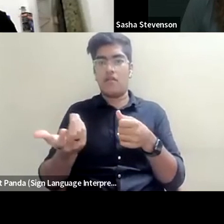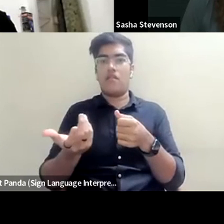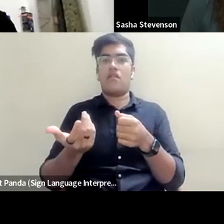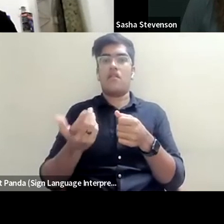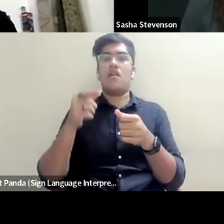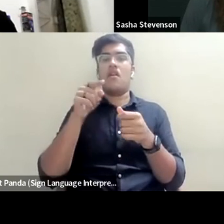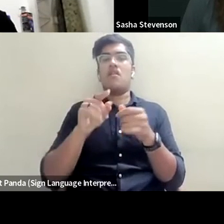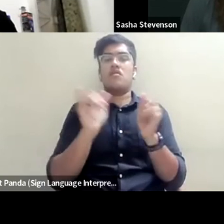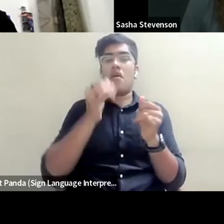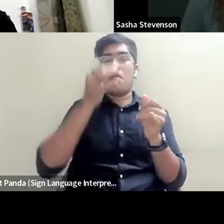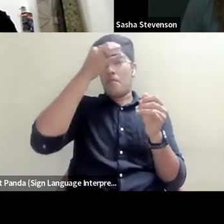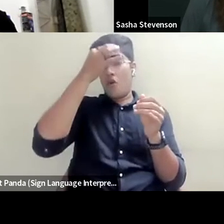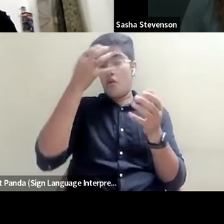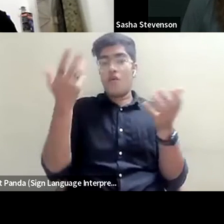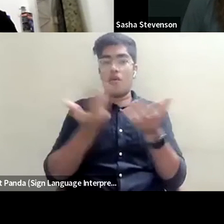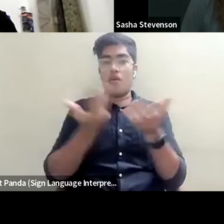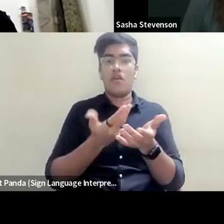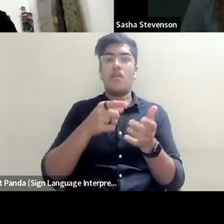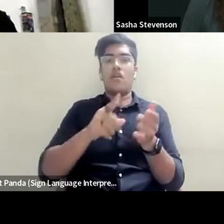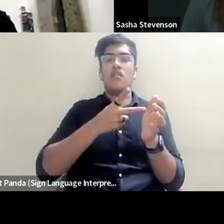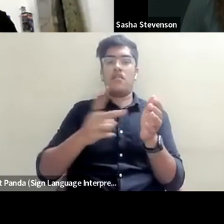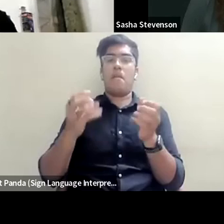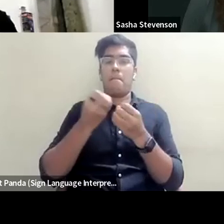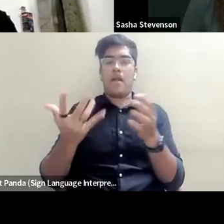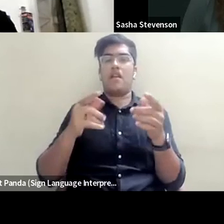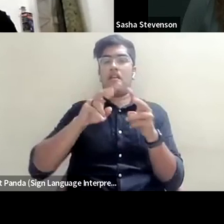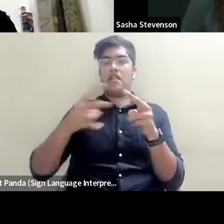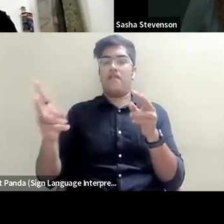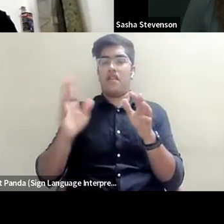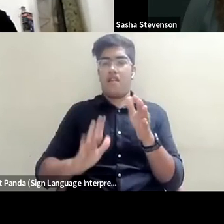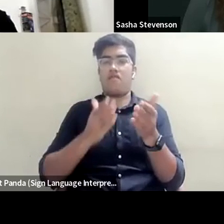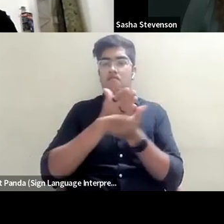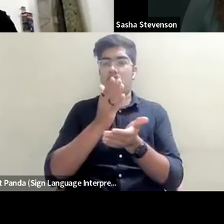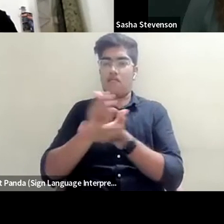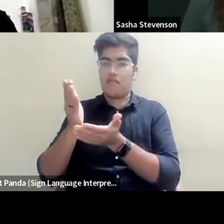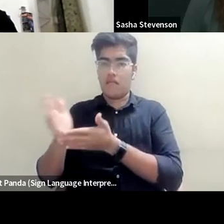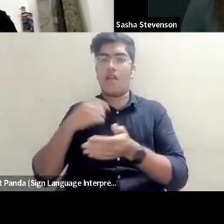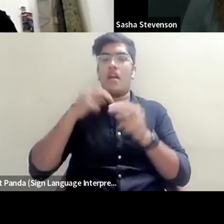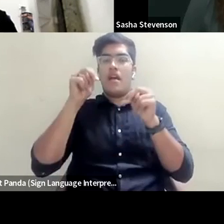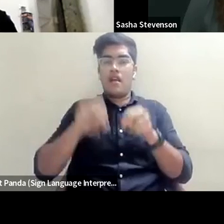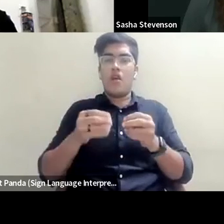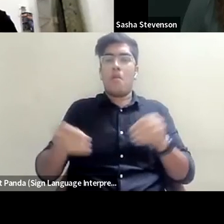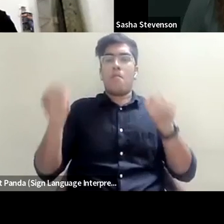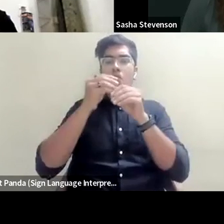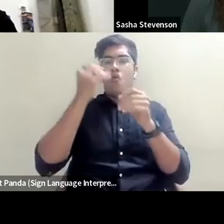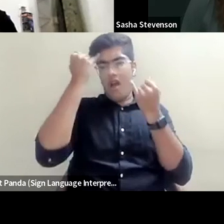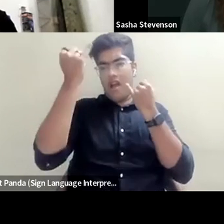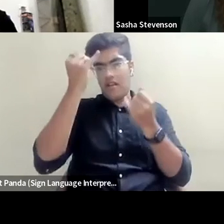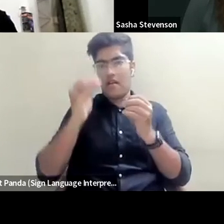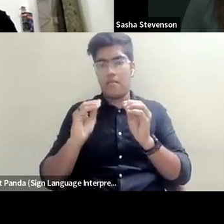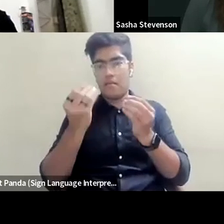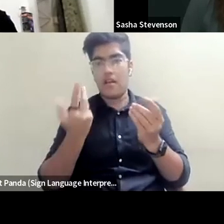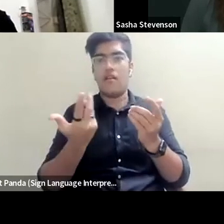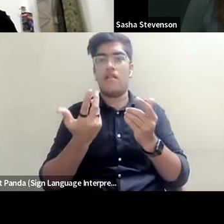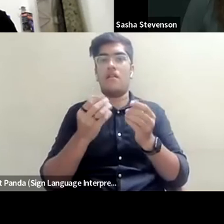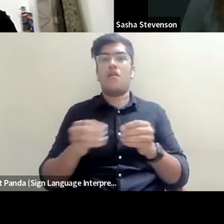that are to be confronted are also different now, which is why we need more innovative thinking and